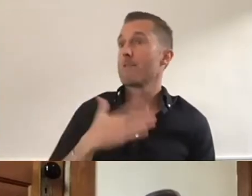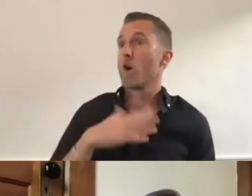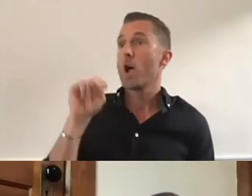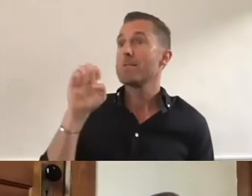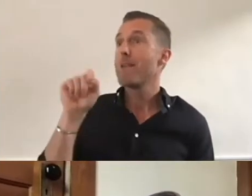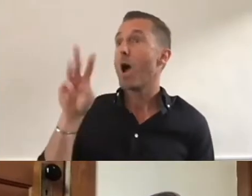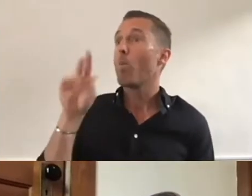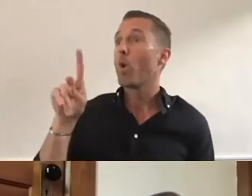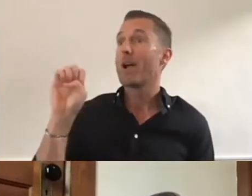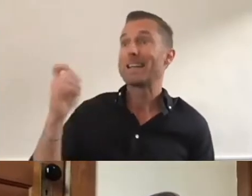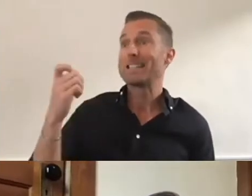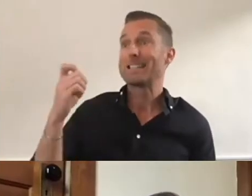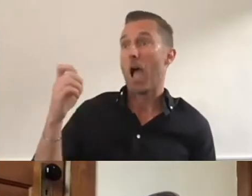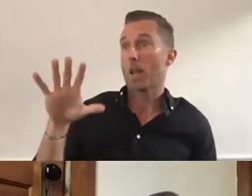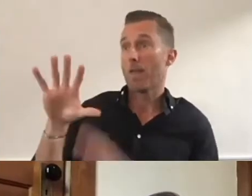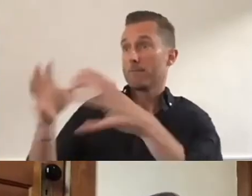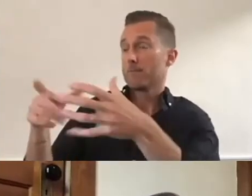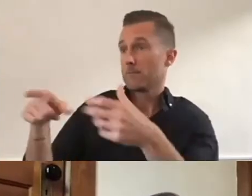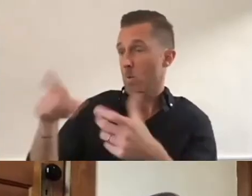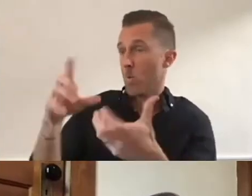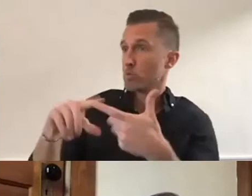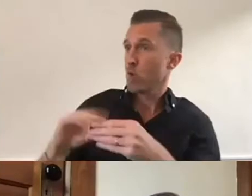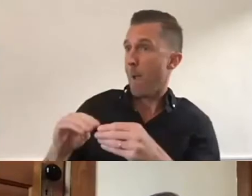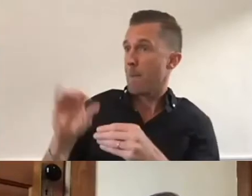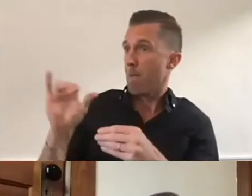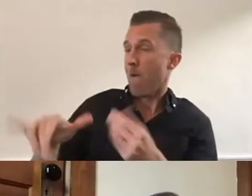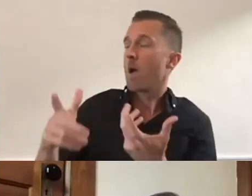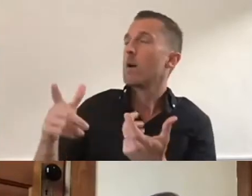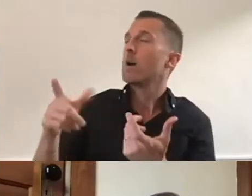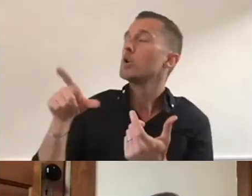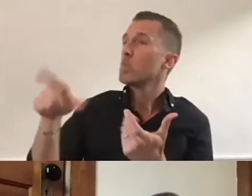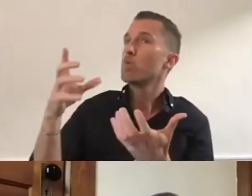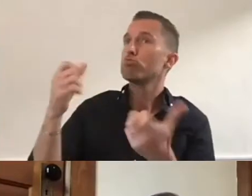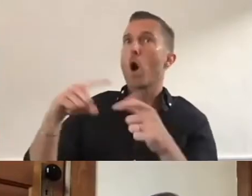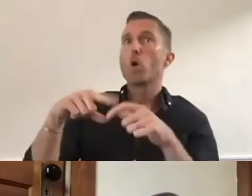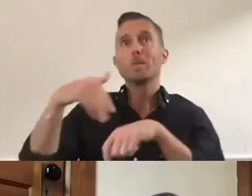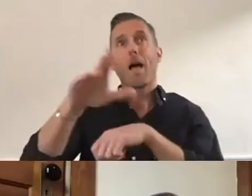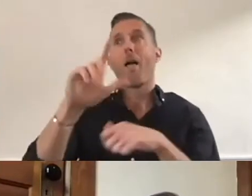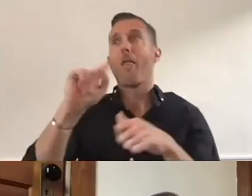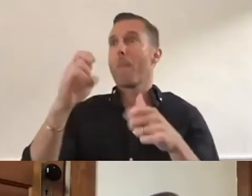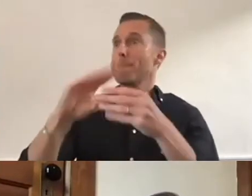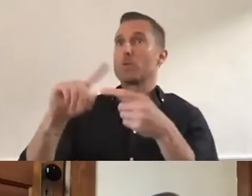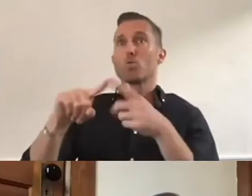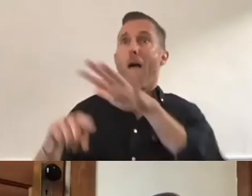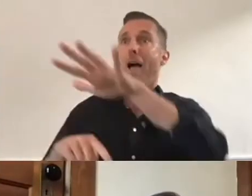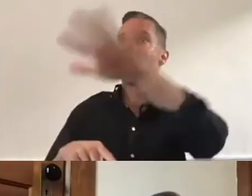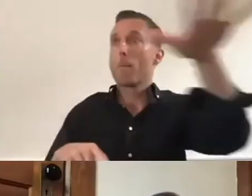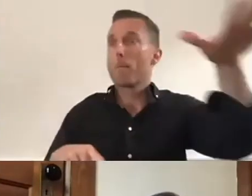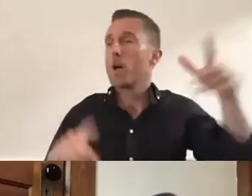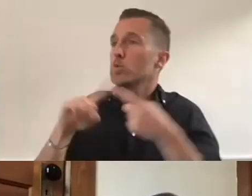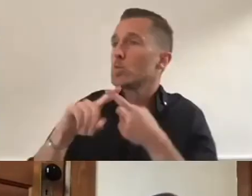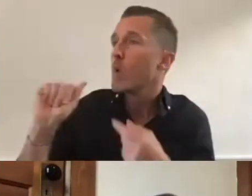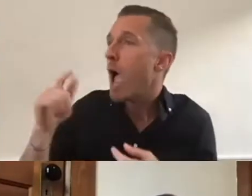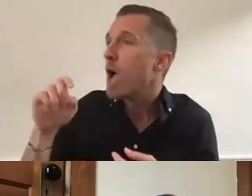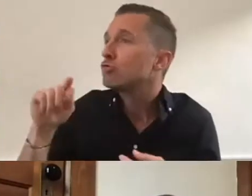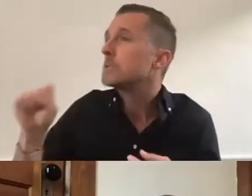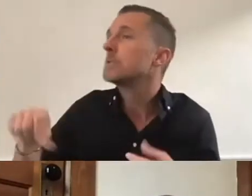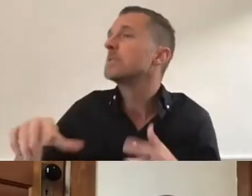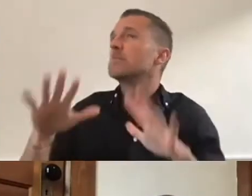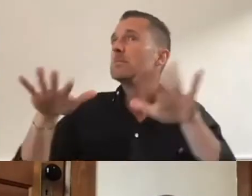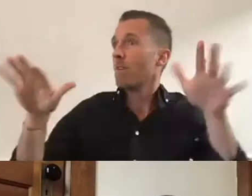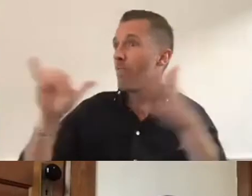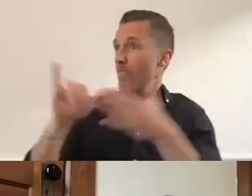that? Are you trying to send the message to everyone to agents that we